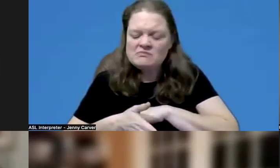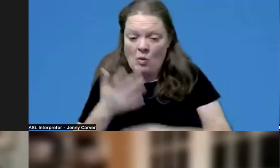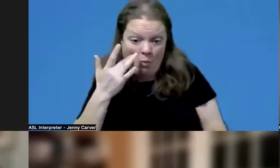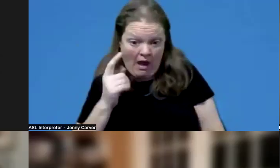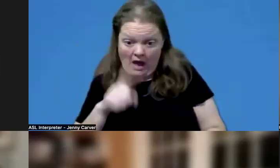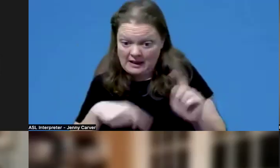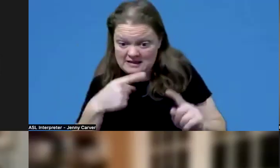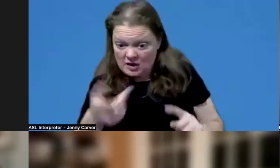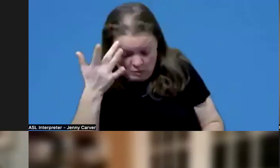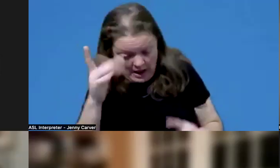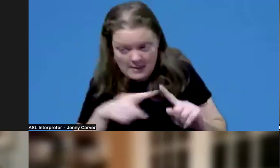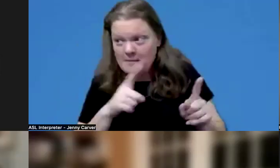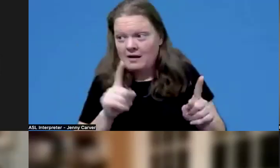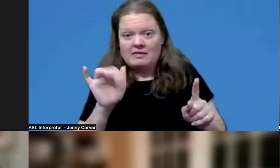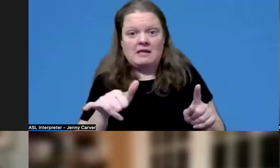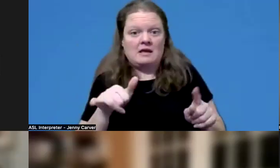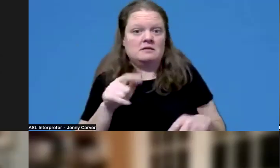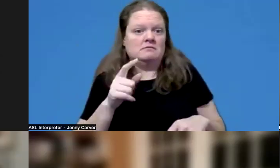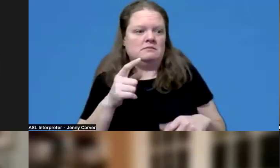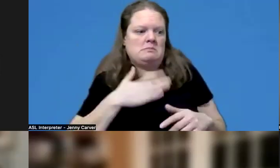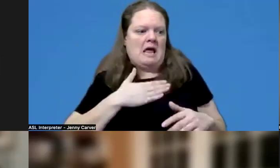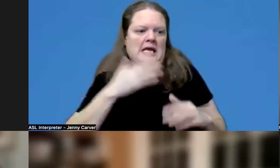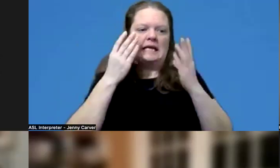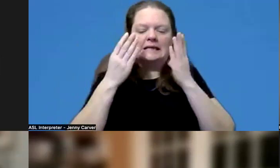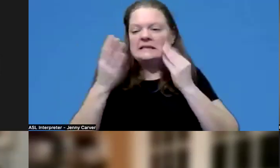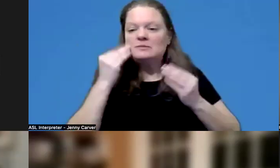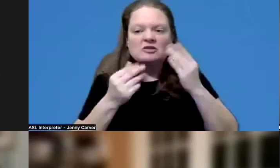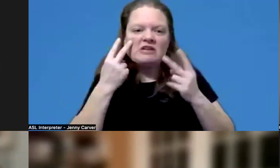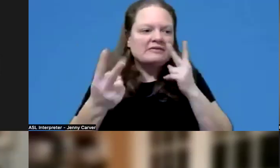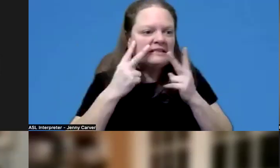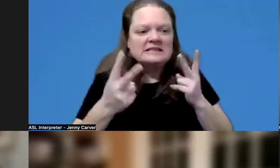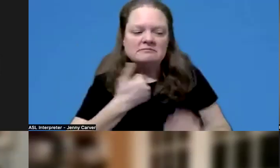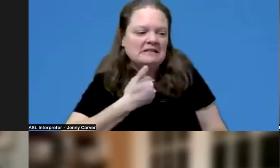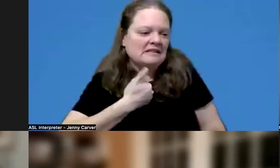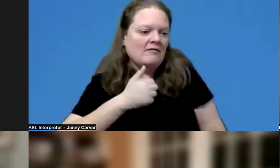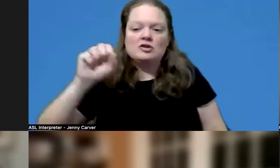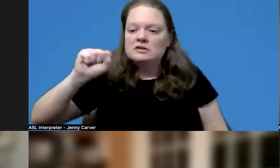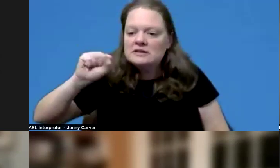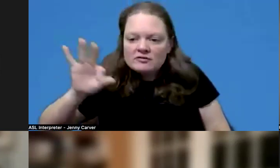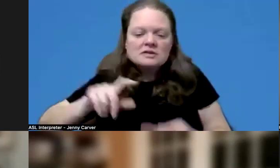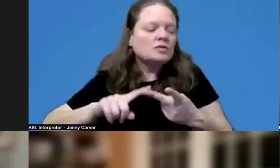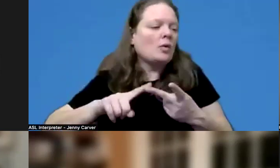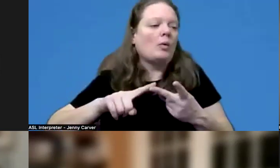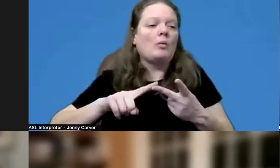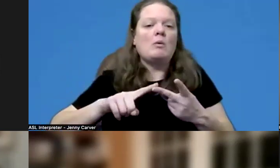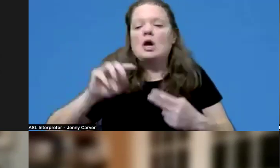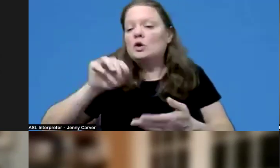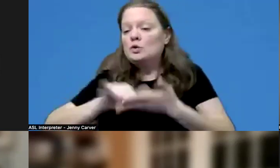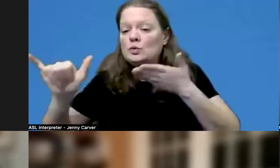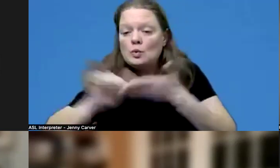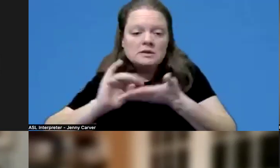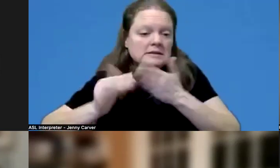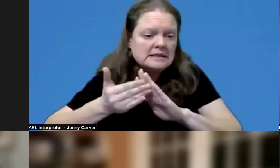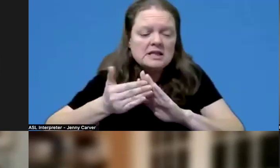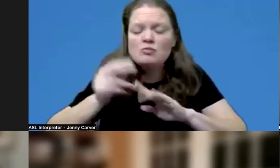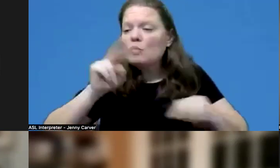you, but that's the experience that I've seen in San Francisco when I've looked there, in New York City when I've looked